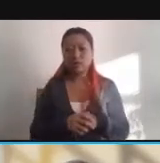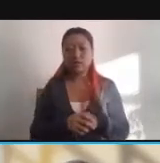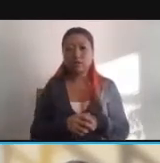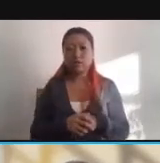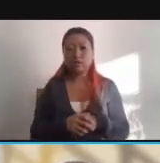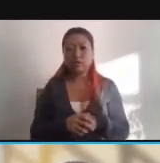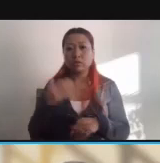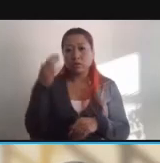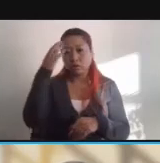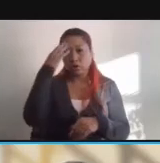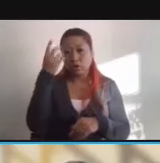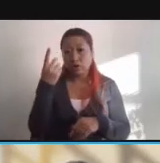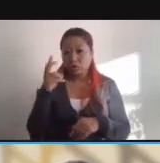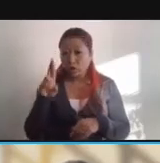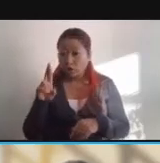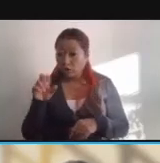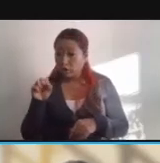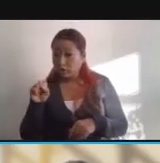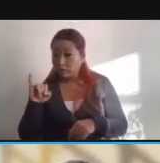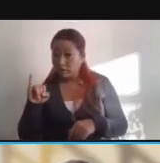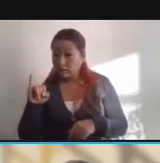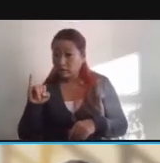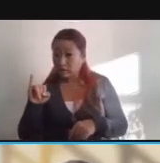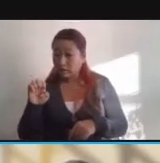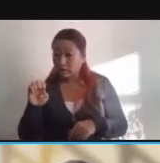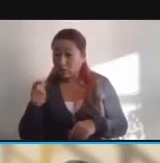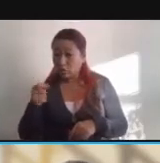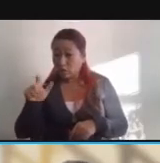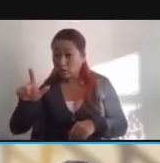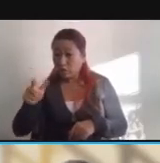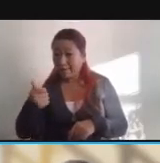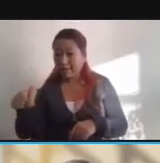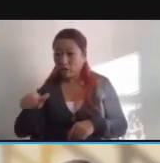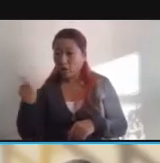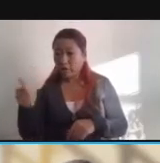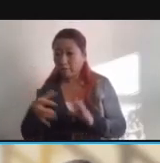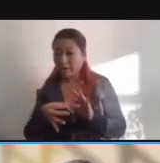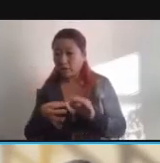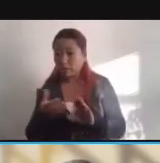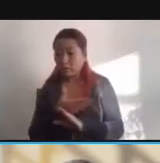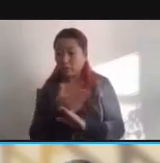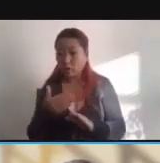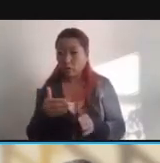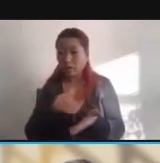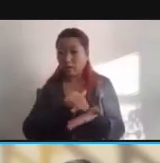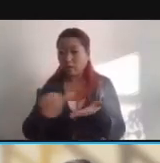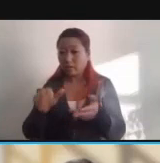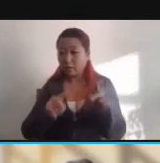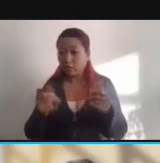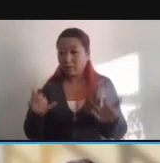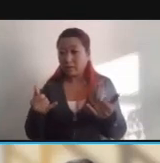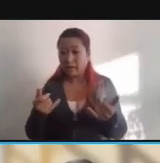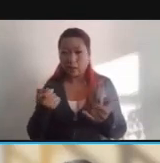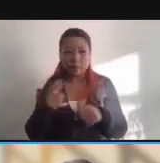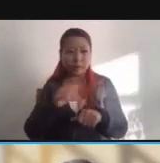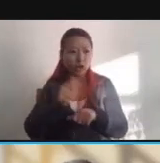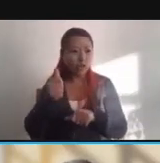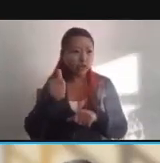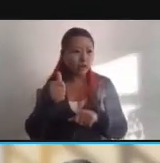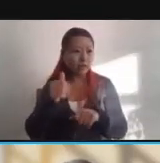Dr. Siegel, is there anything else that we need to mention before we let people go today a little bit earlier than